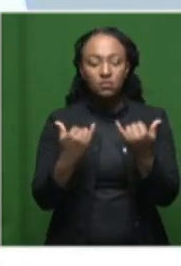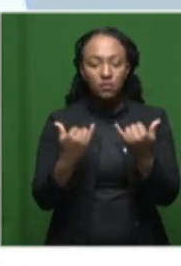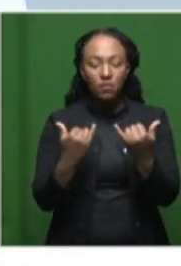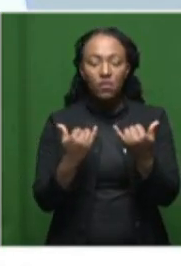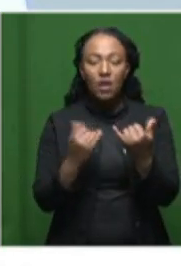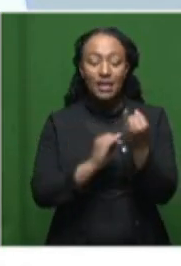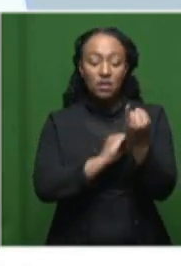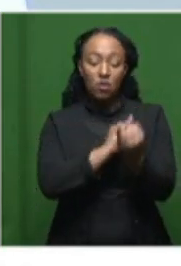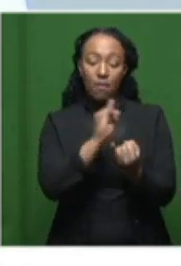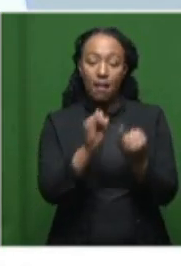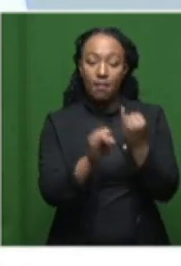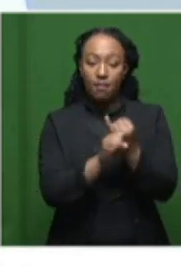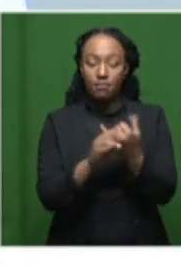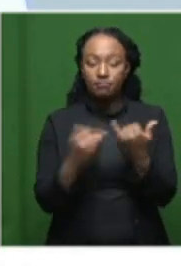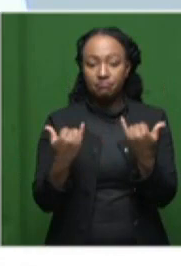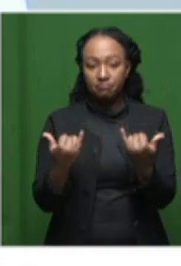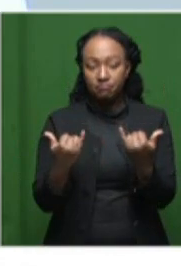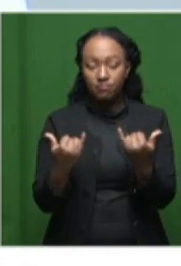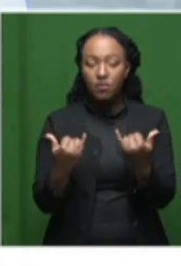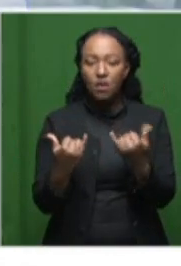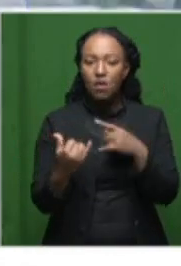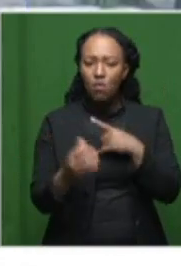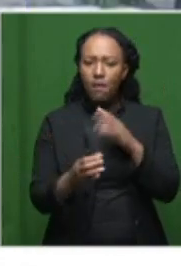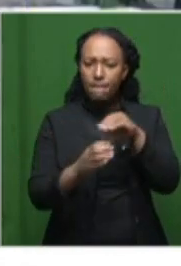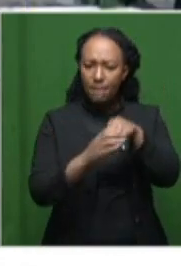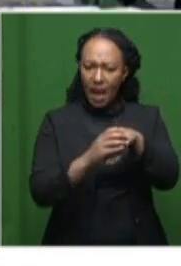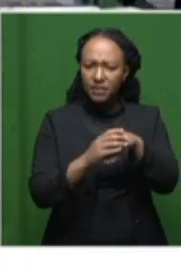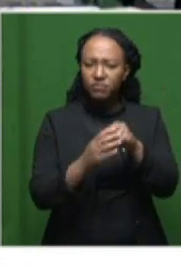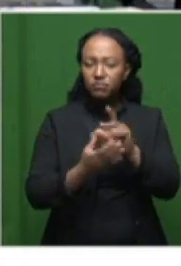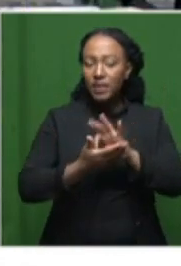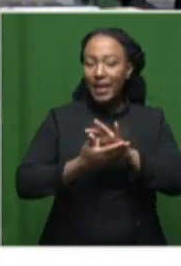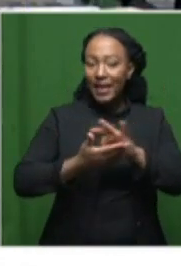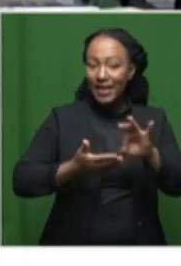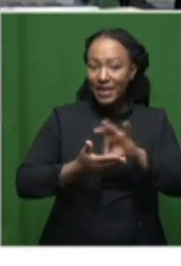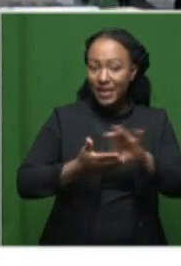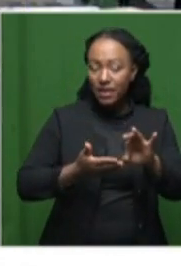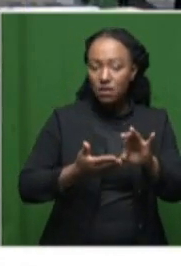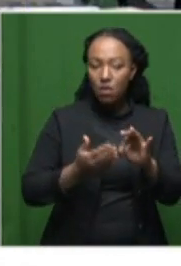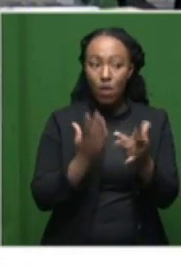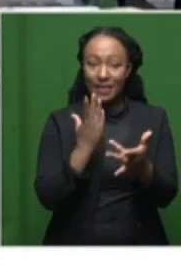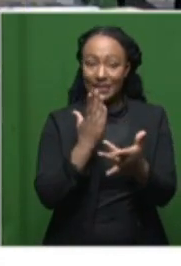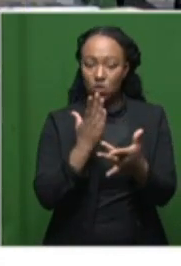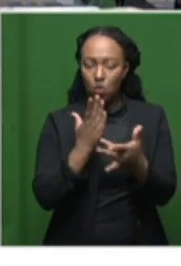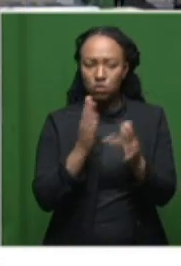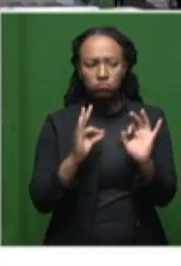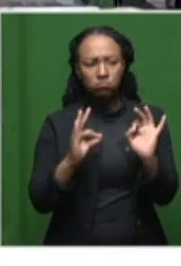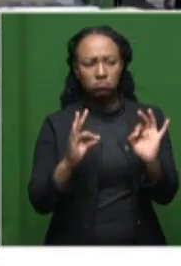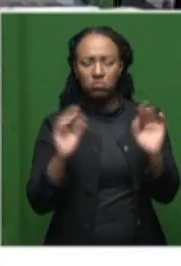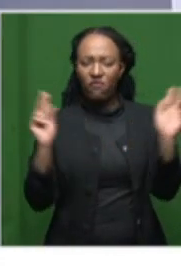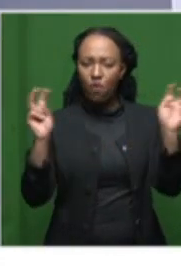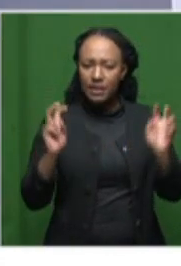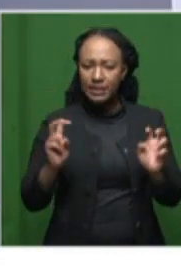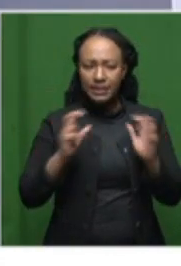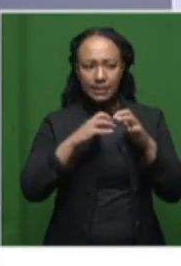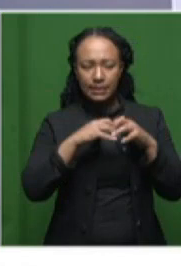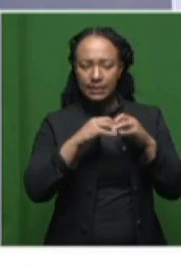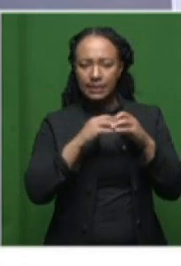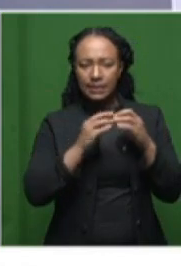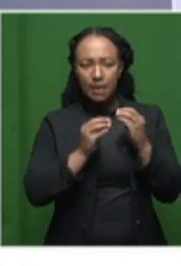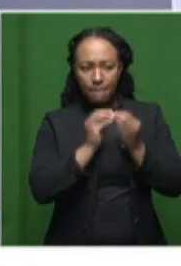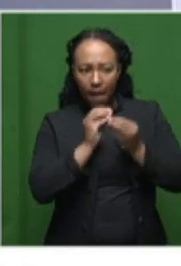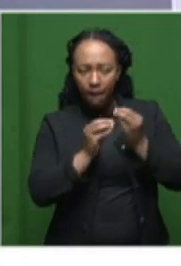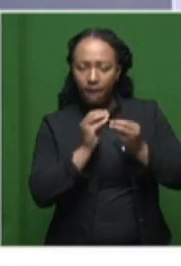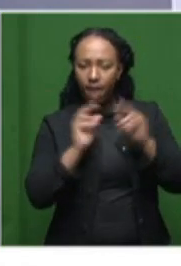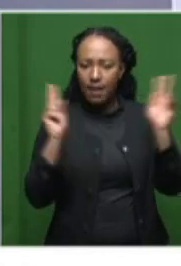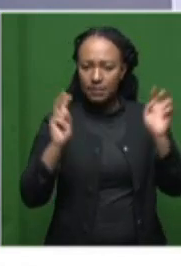consensus that nuclear is part of the green energy technologies that are required to take the countries forward